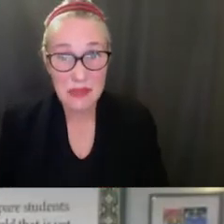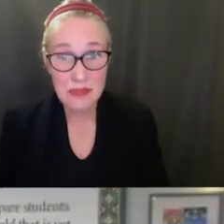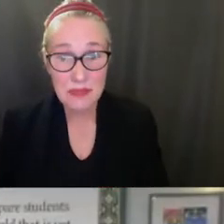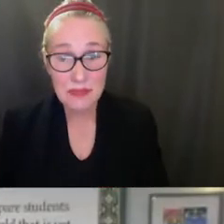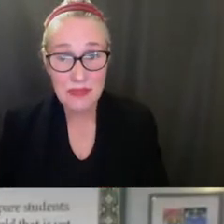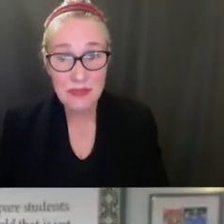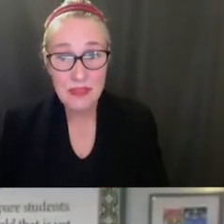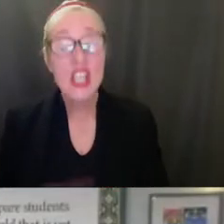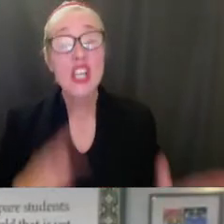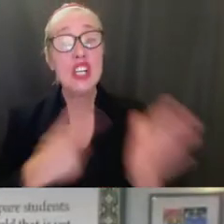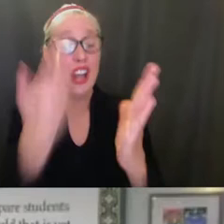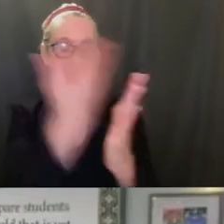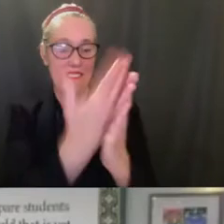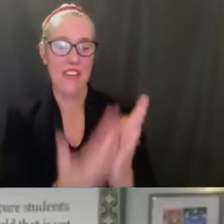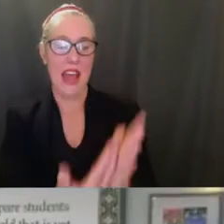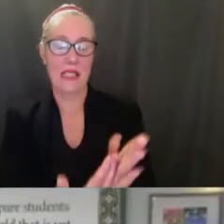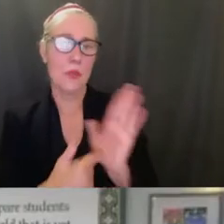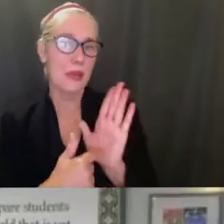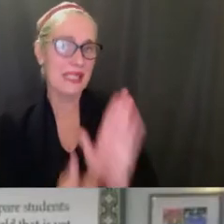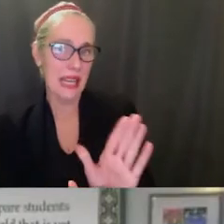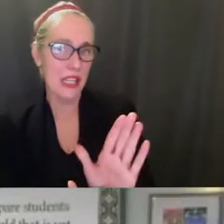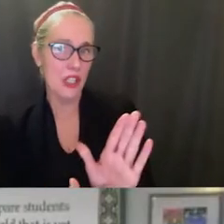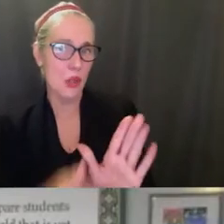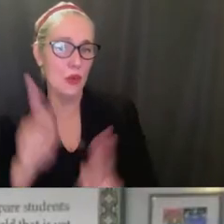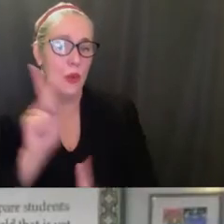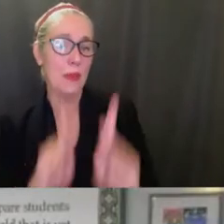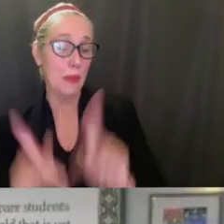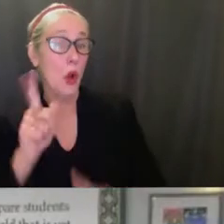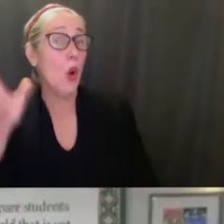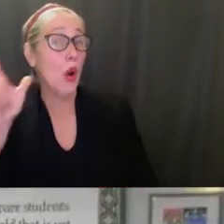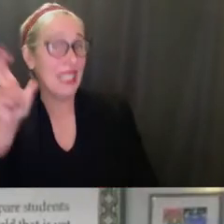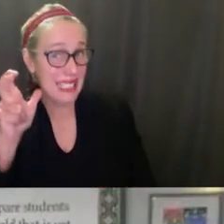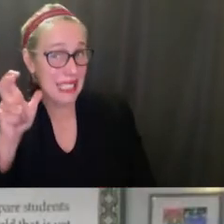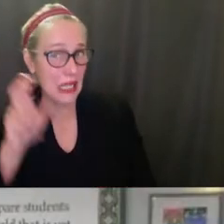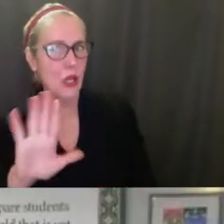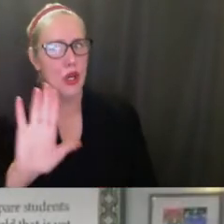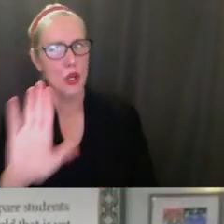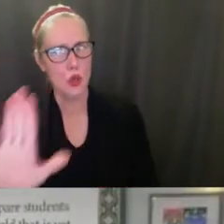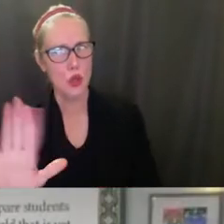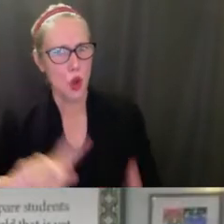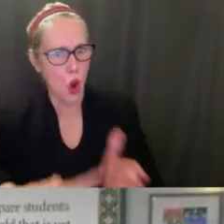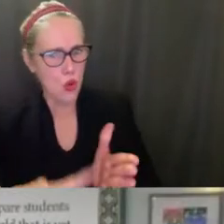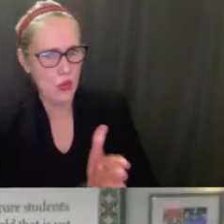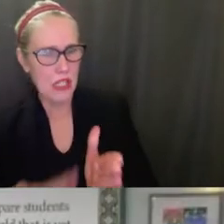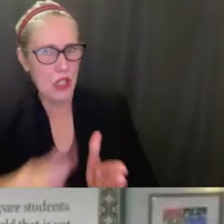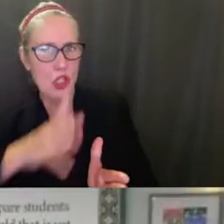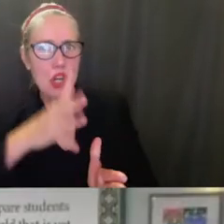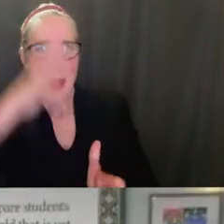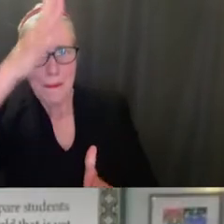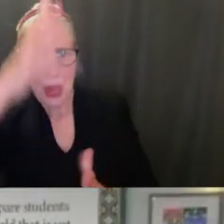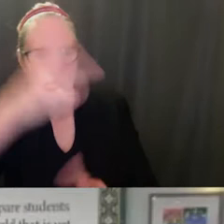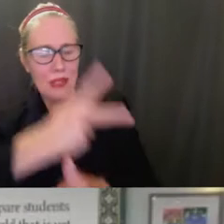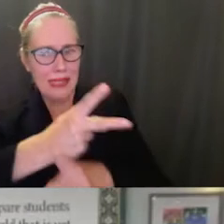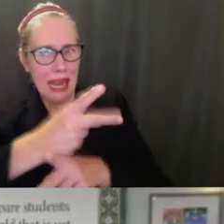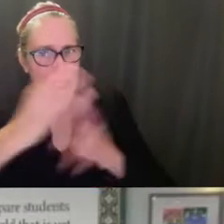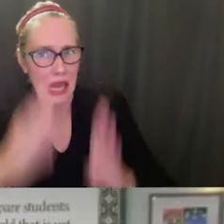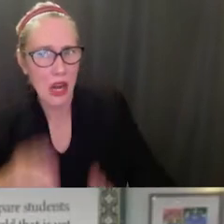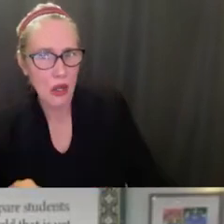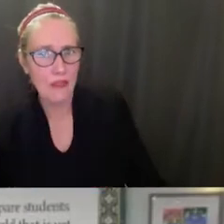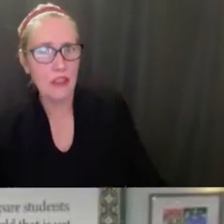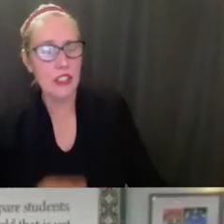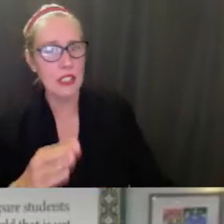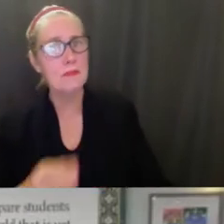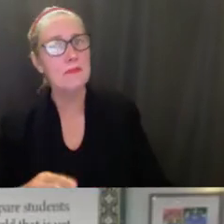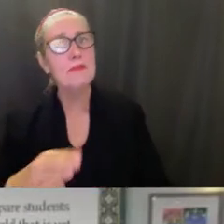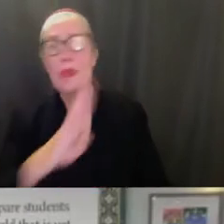check what is presented to you everybody listening do your own research parents and caregivers the